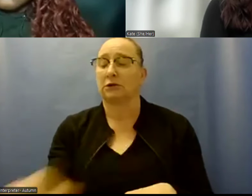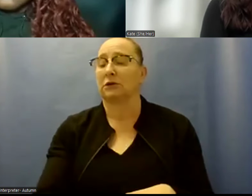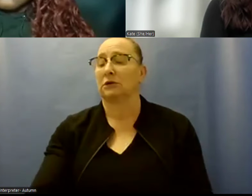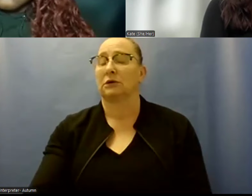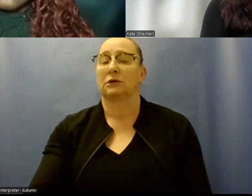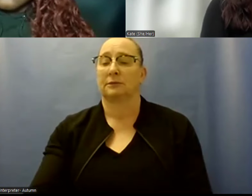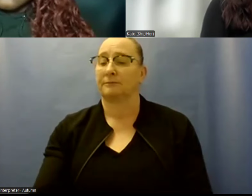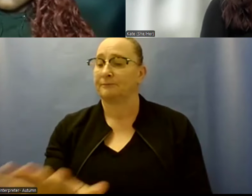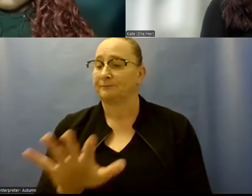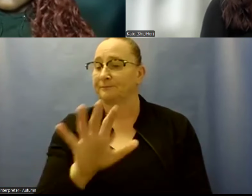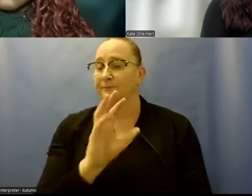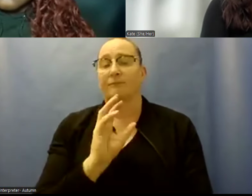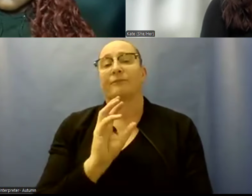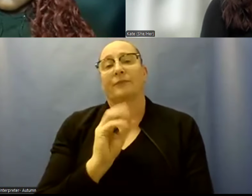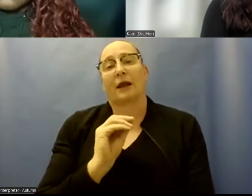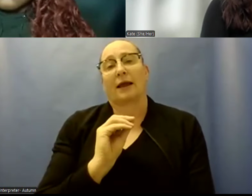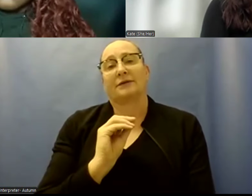And